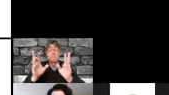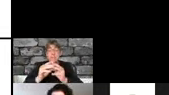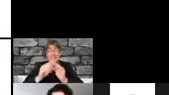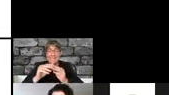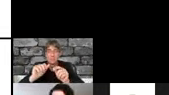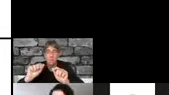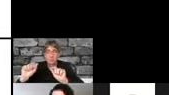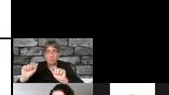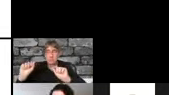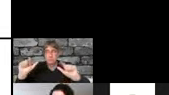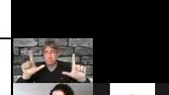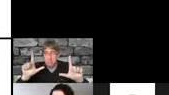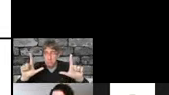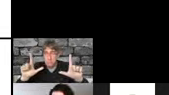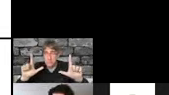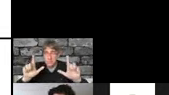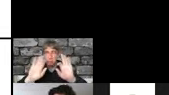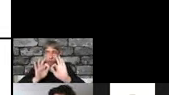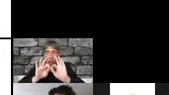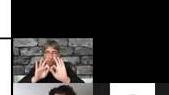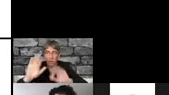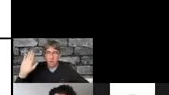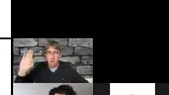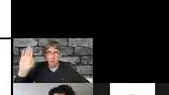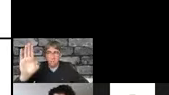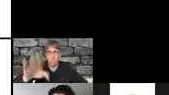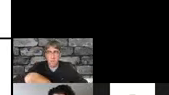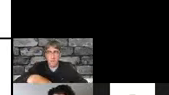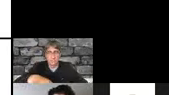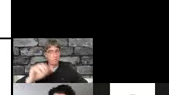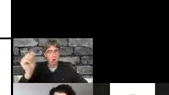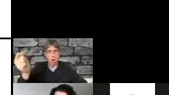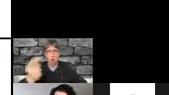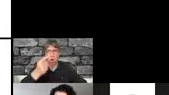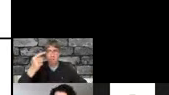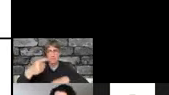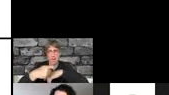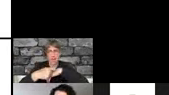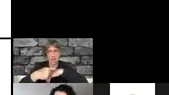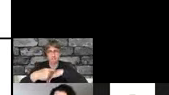to ensure that they can be seen at all times. The ASL interpreters